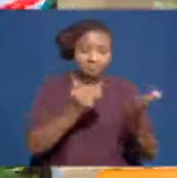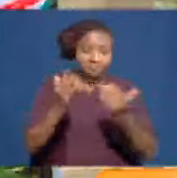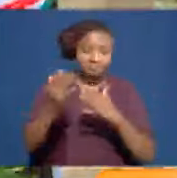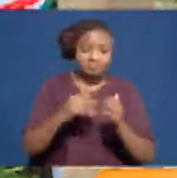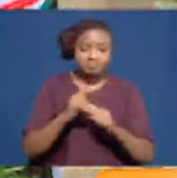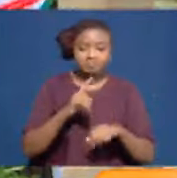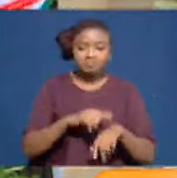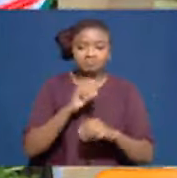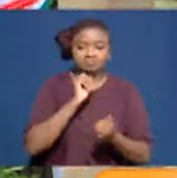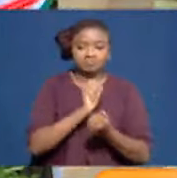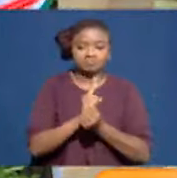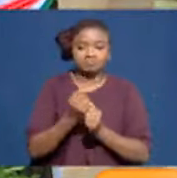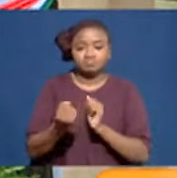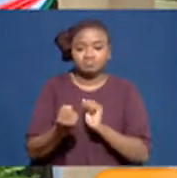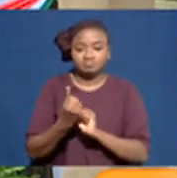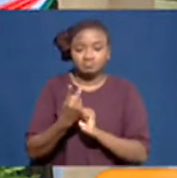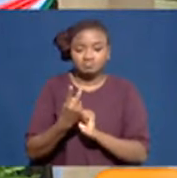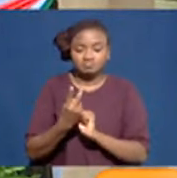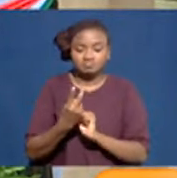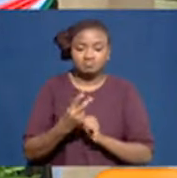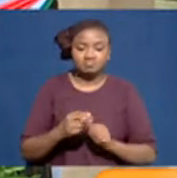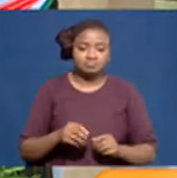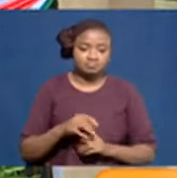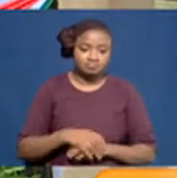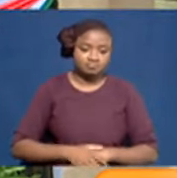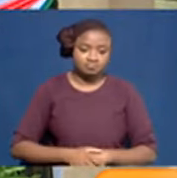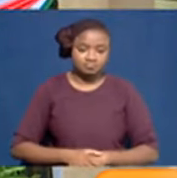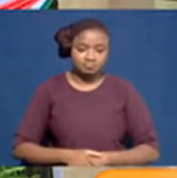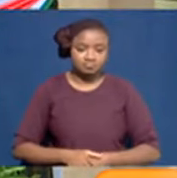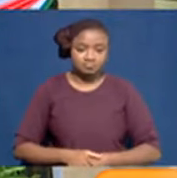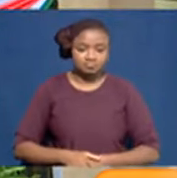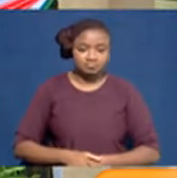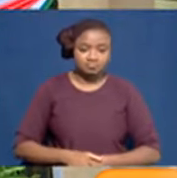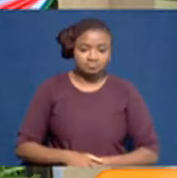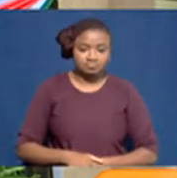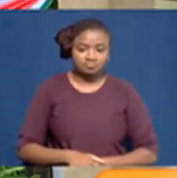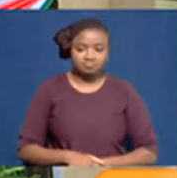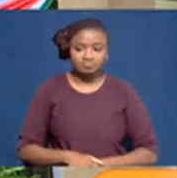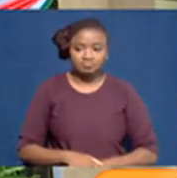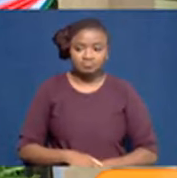11th of December this year. Dennis Otieno, Citizen TV.